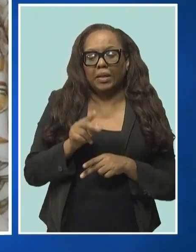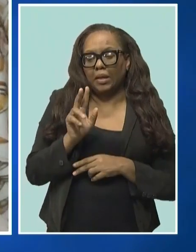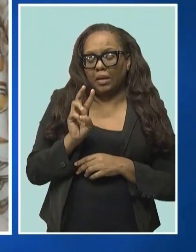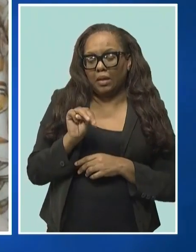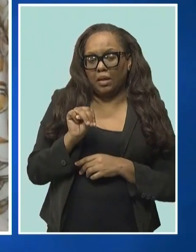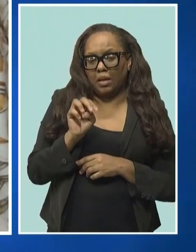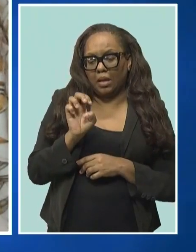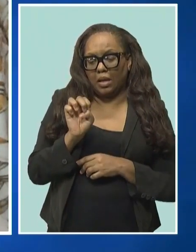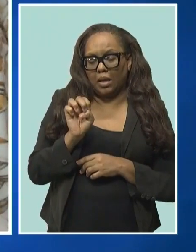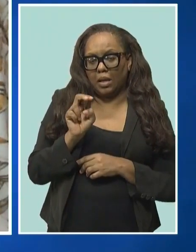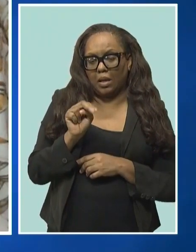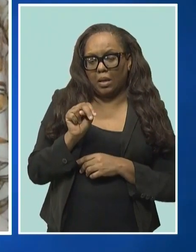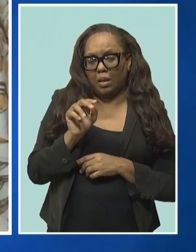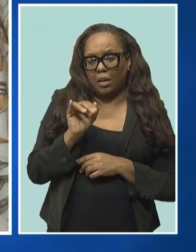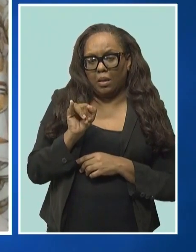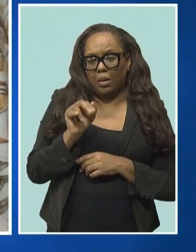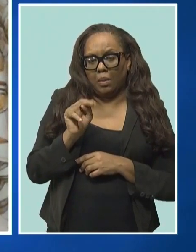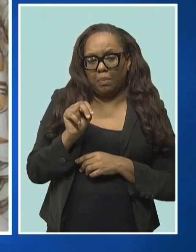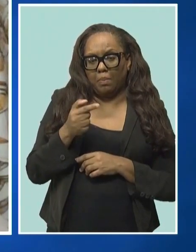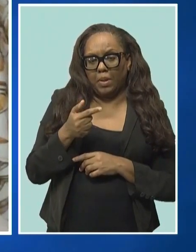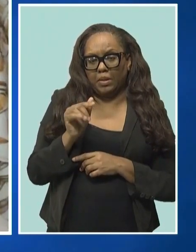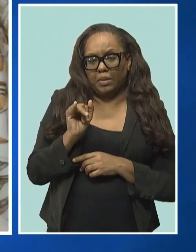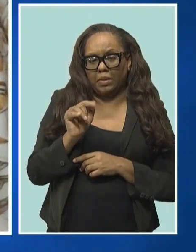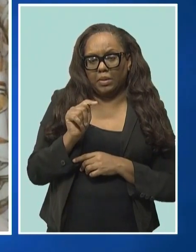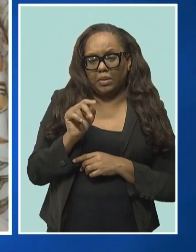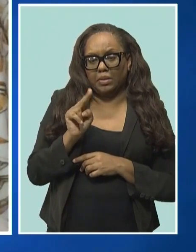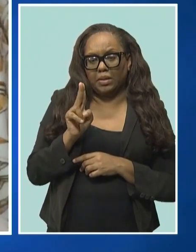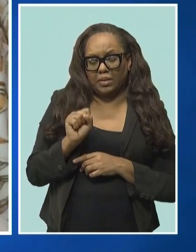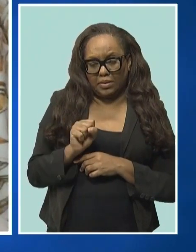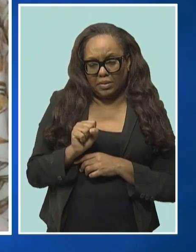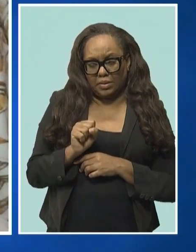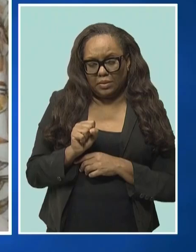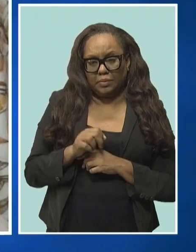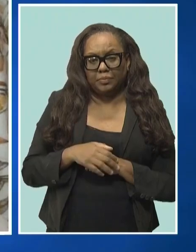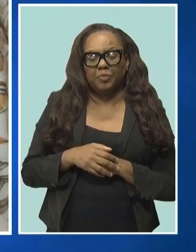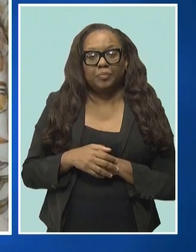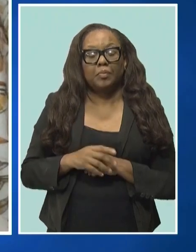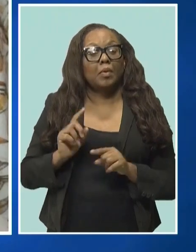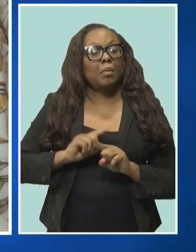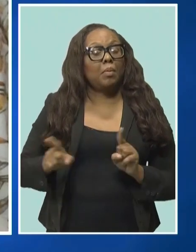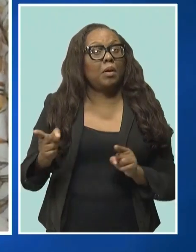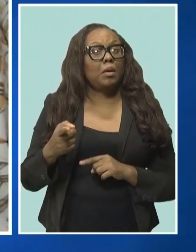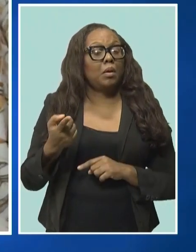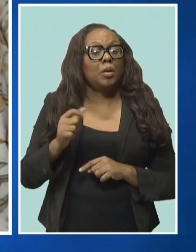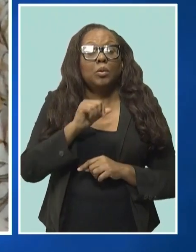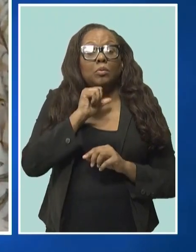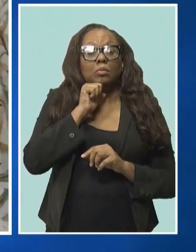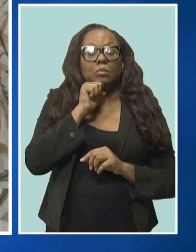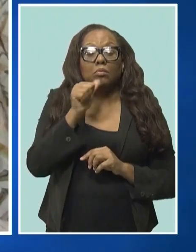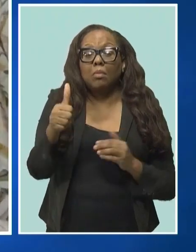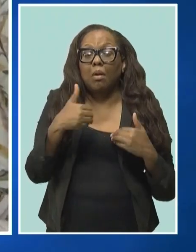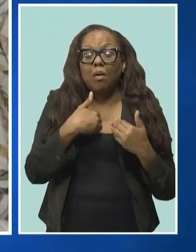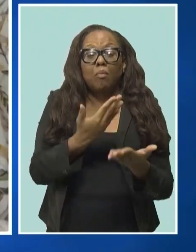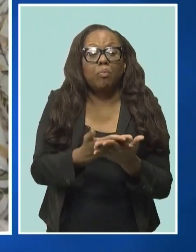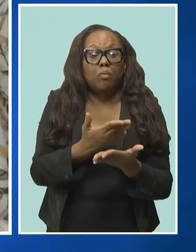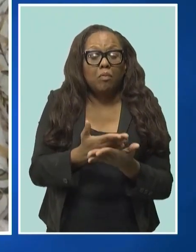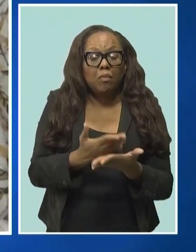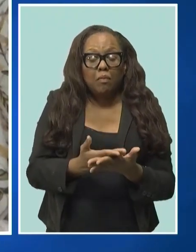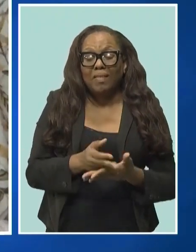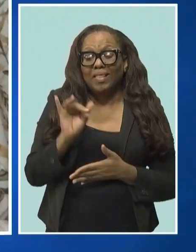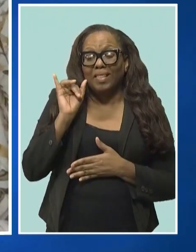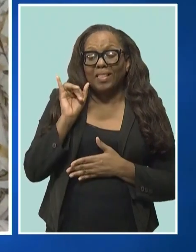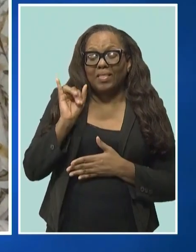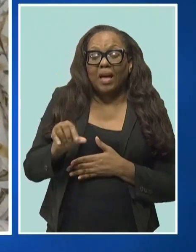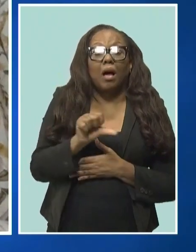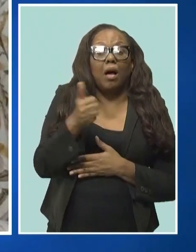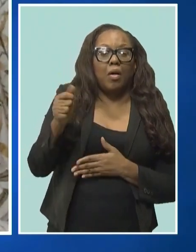being said, we currently have no evidence that the rat lungworm is present on